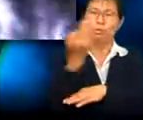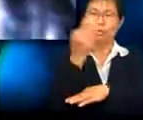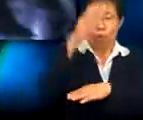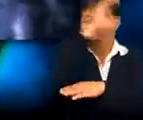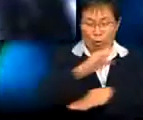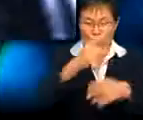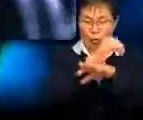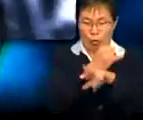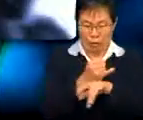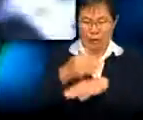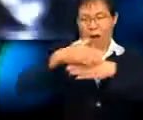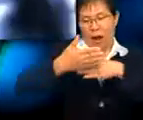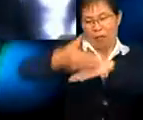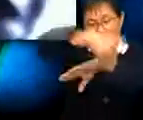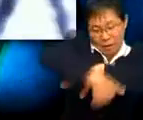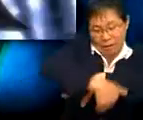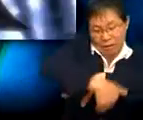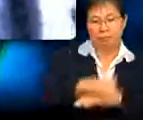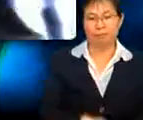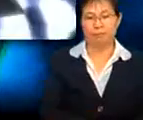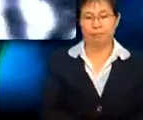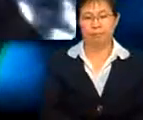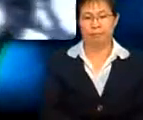It usually hunts for insects after dark.